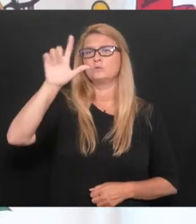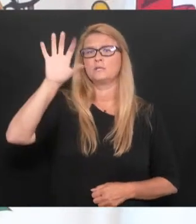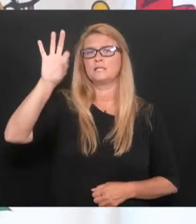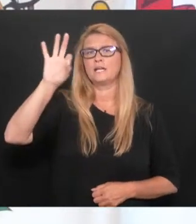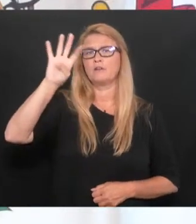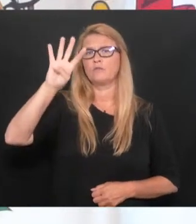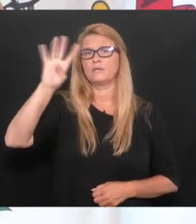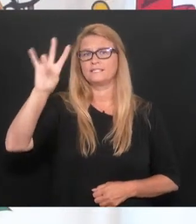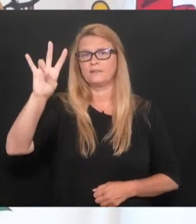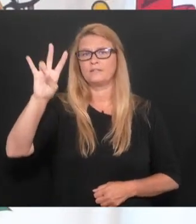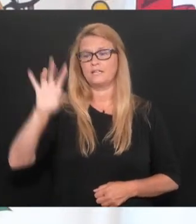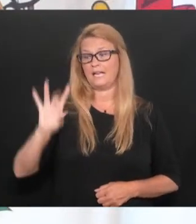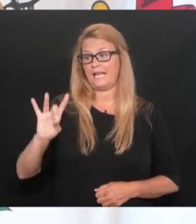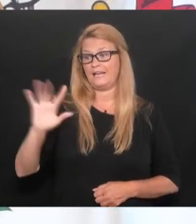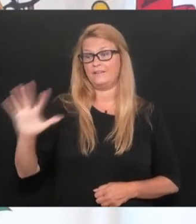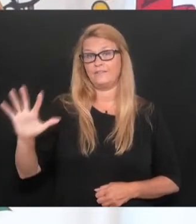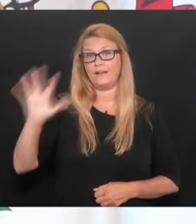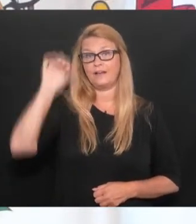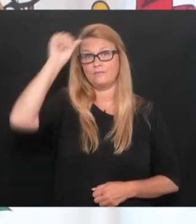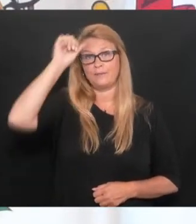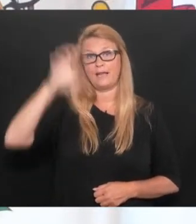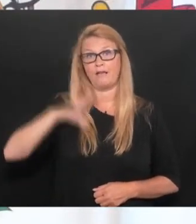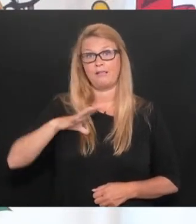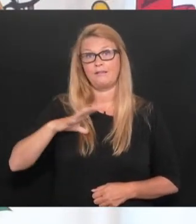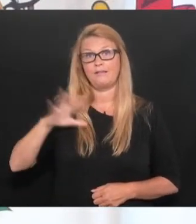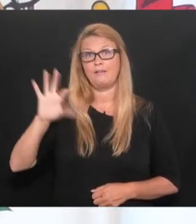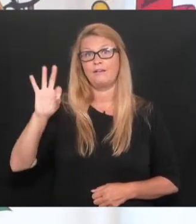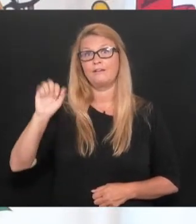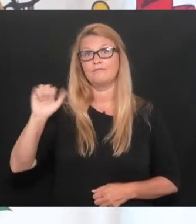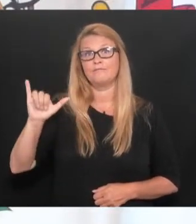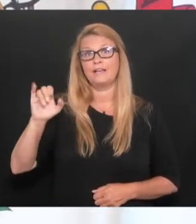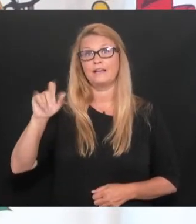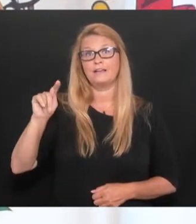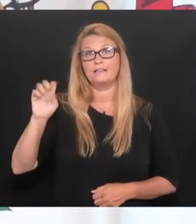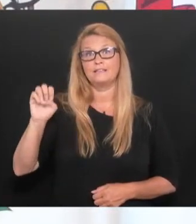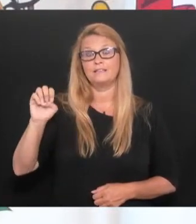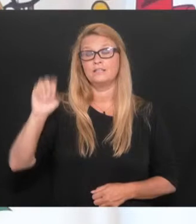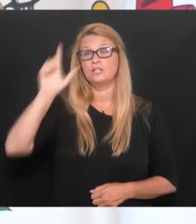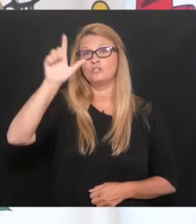2,947th death is an 85-year-old male from Fayette County. The